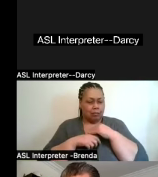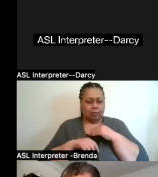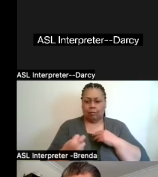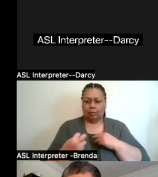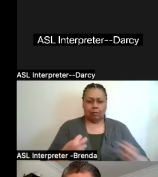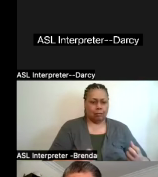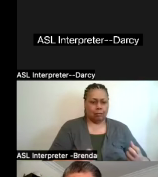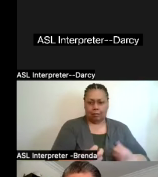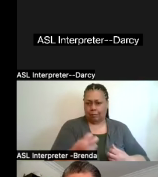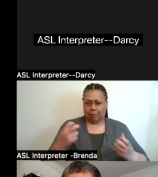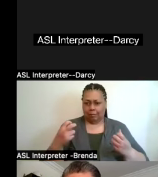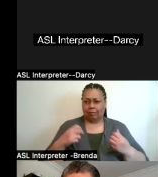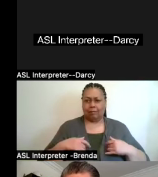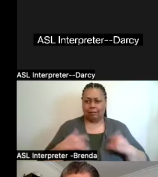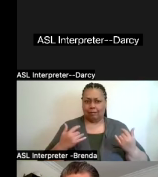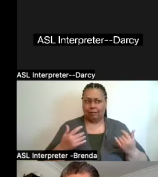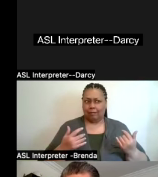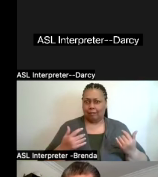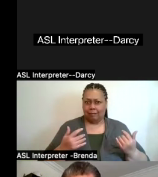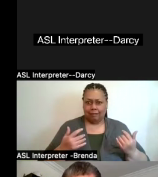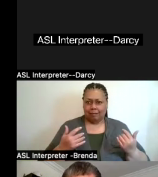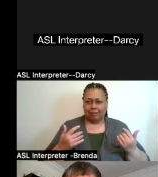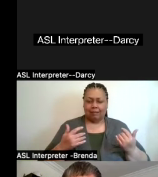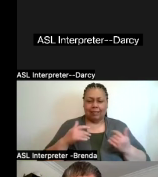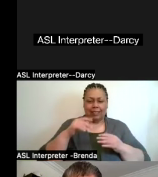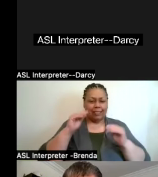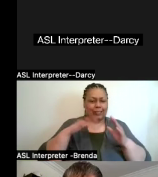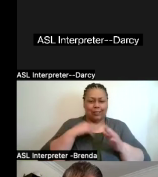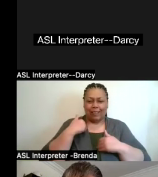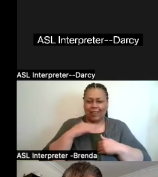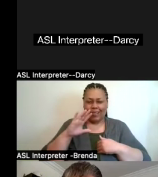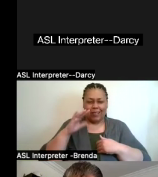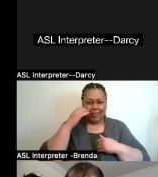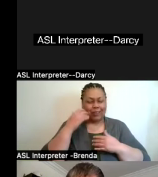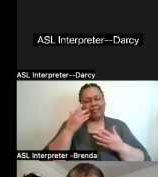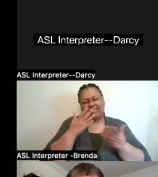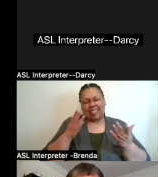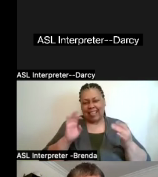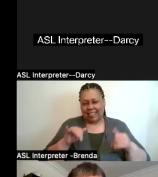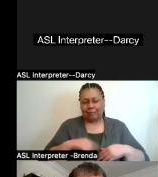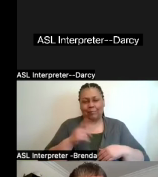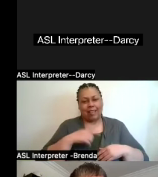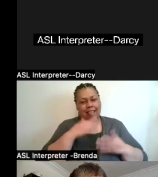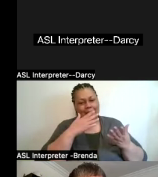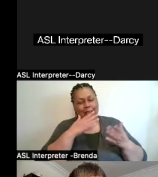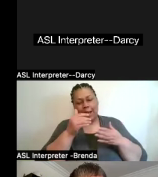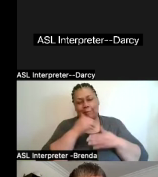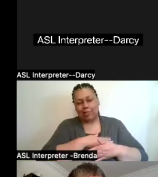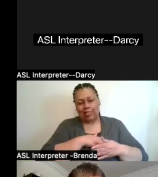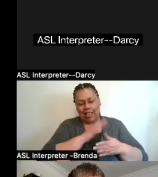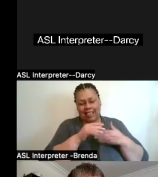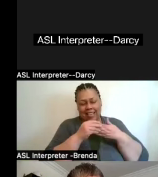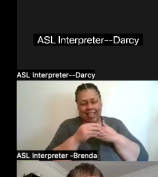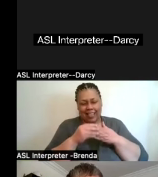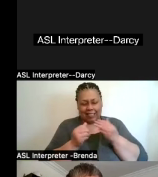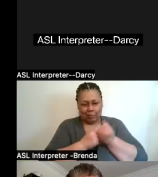really good points. I look forward to seeing your guidance. I imagine that other people are experiencing what we are in healthcare, and that is